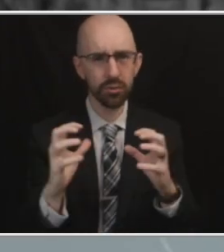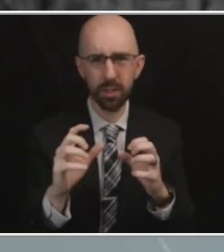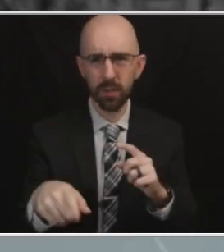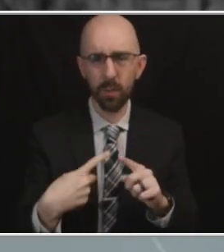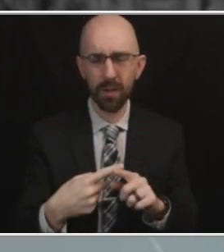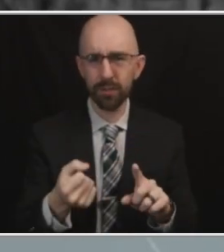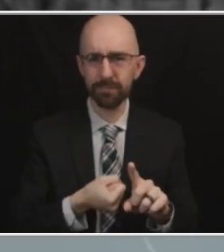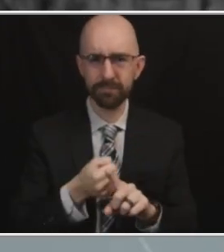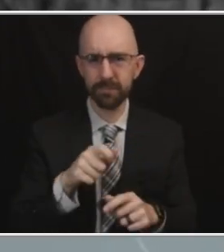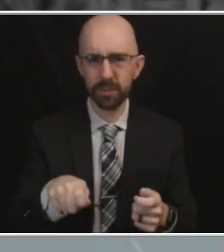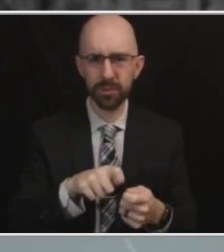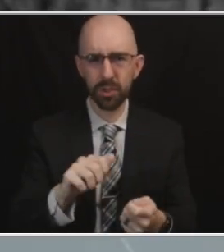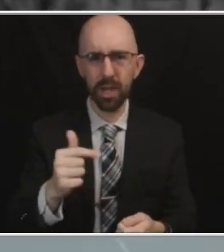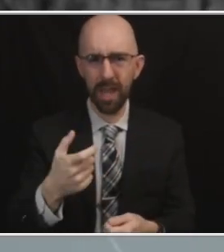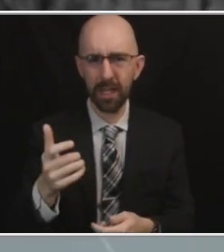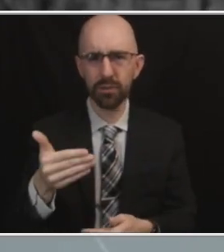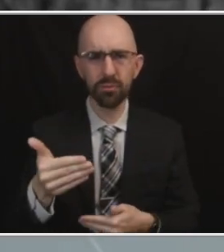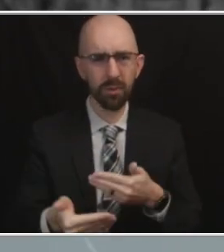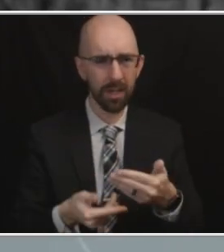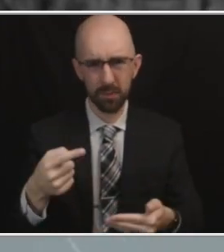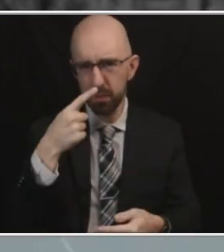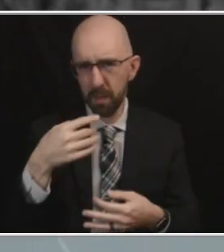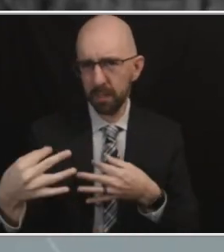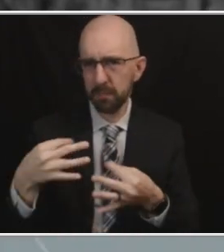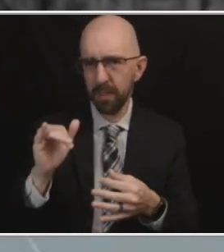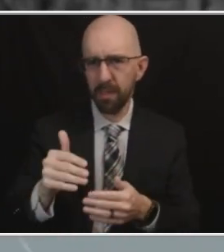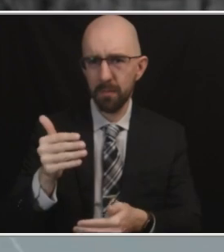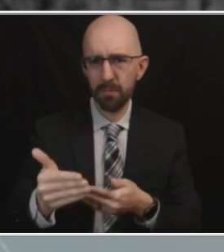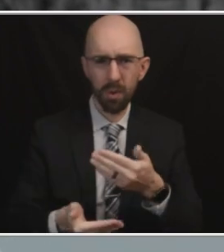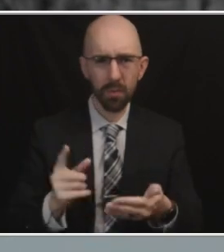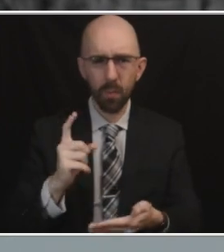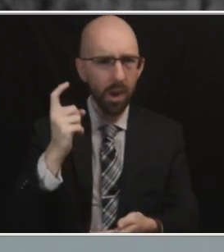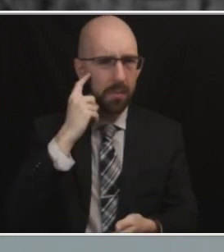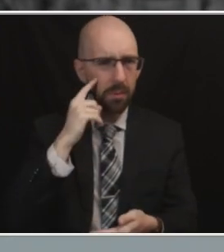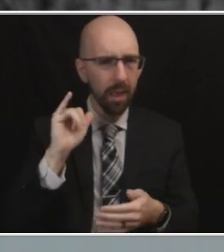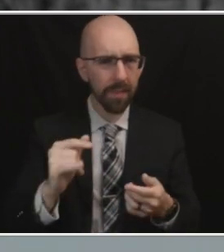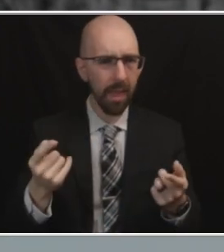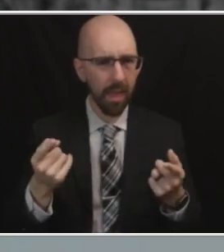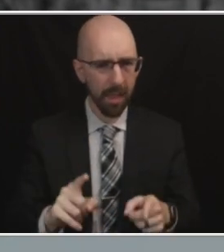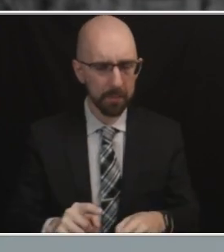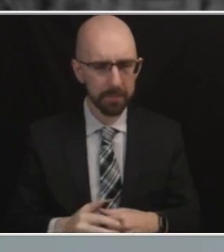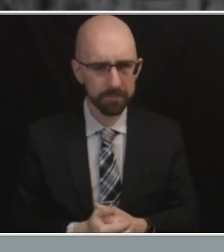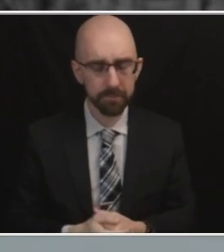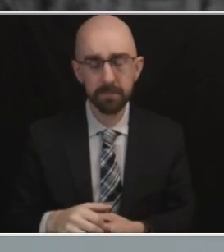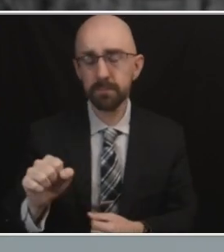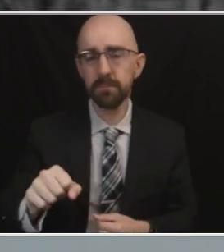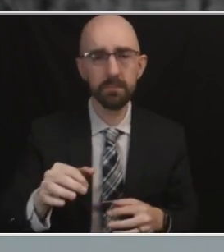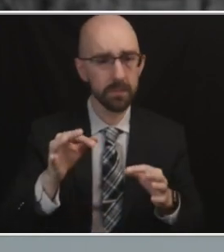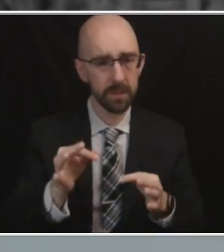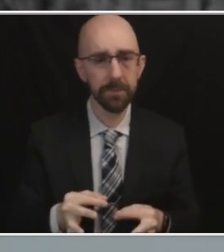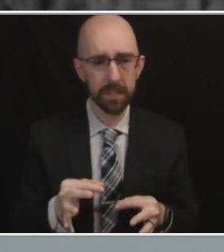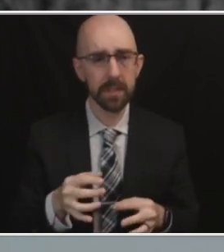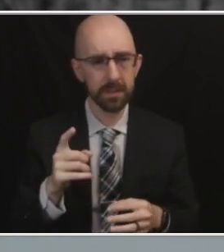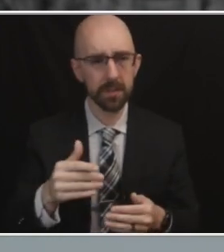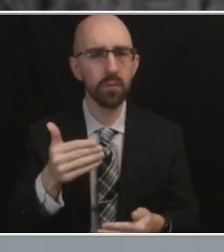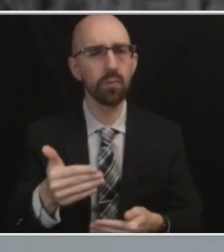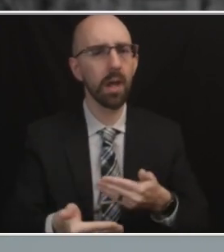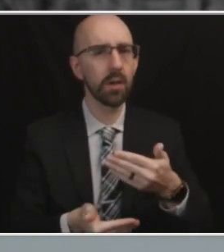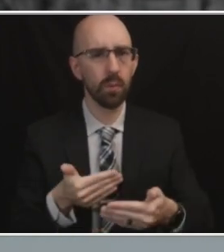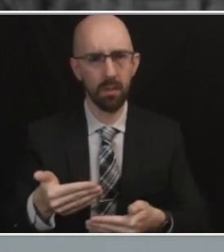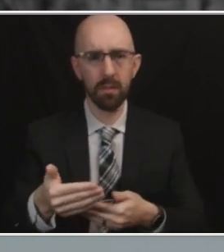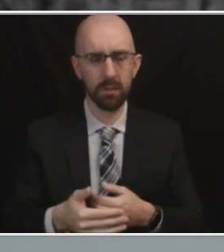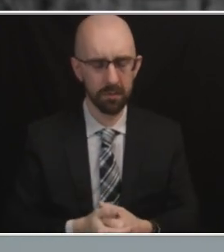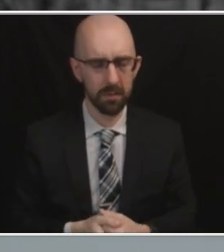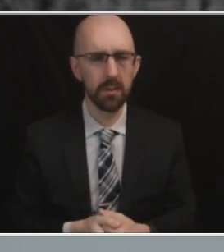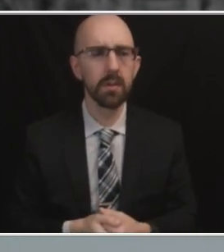gradual process. Can you explain that process, and where on the brain does that actually happen? Absolutely. It is a very gradual process, and